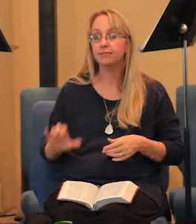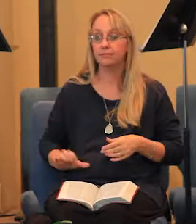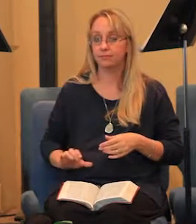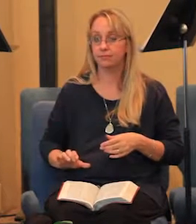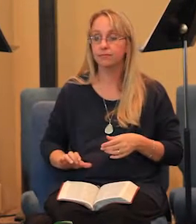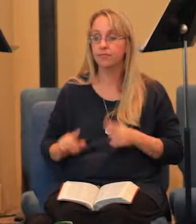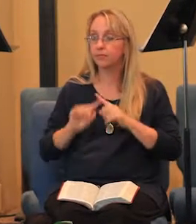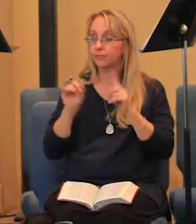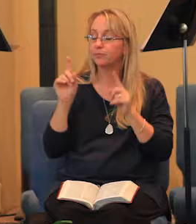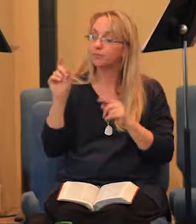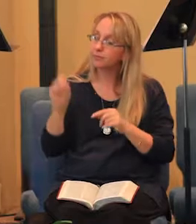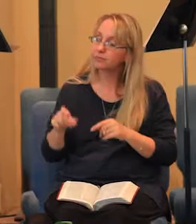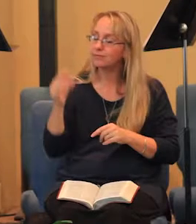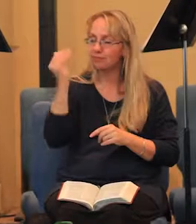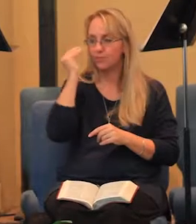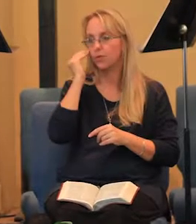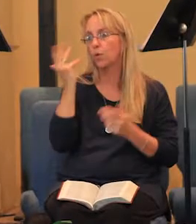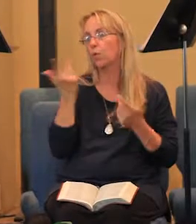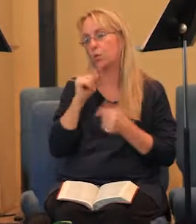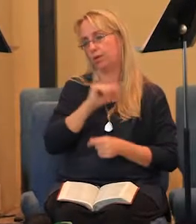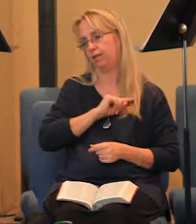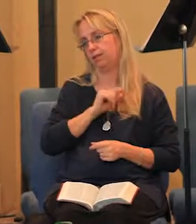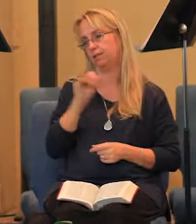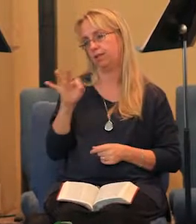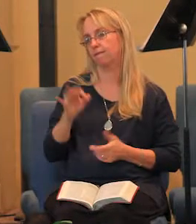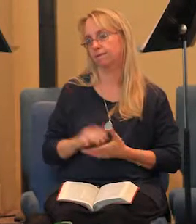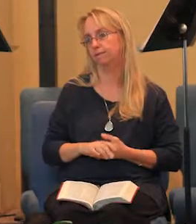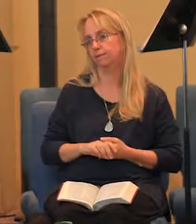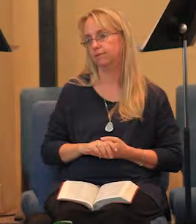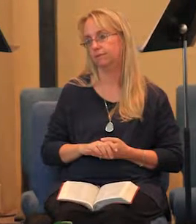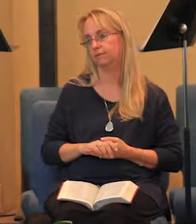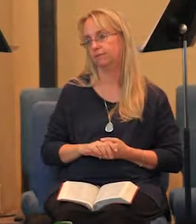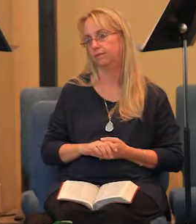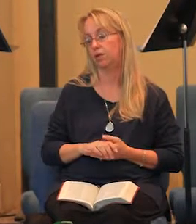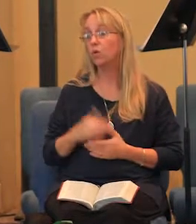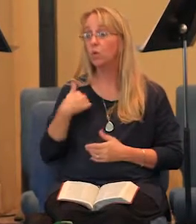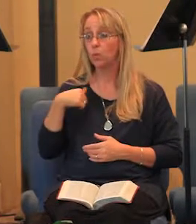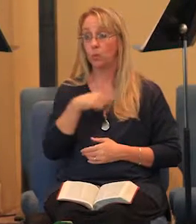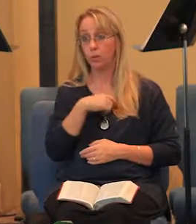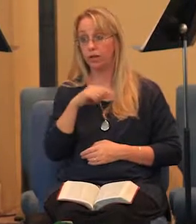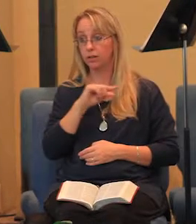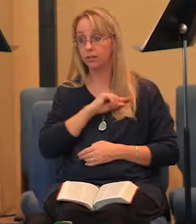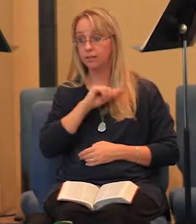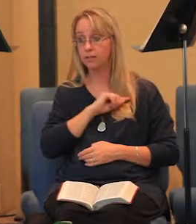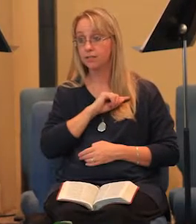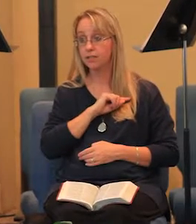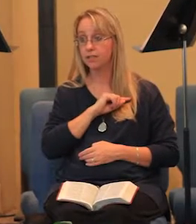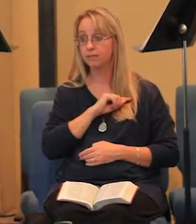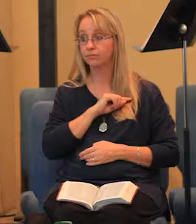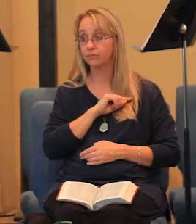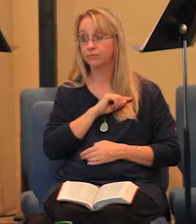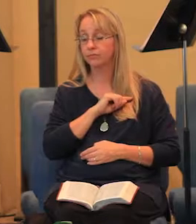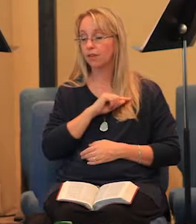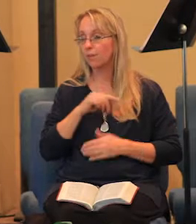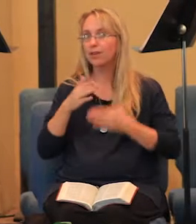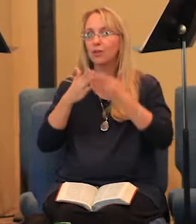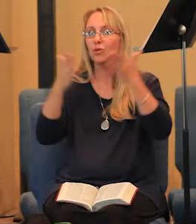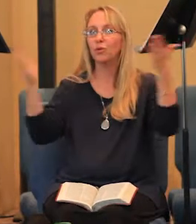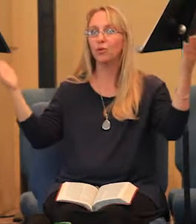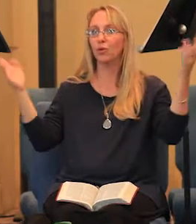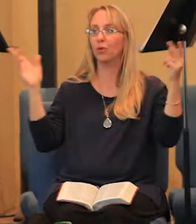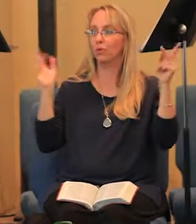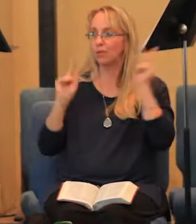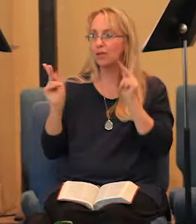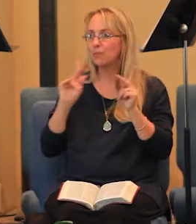in Christ, but we have to know what we're guilty of. And we're guilty, humanity is